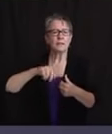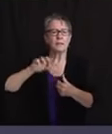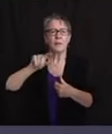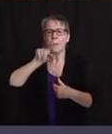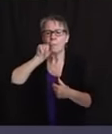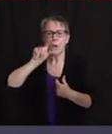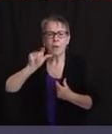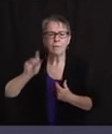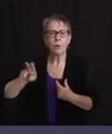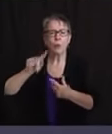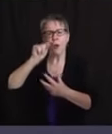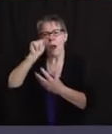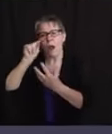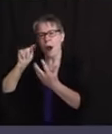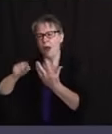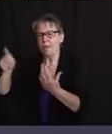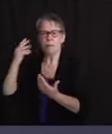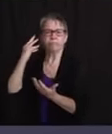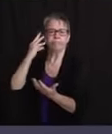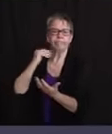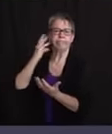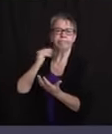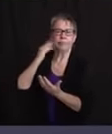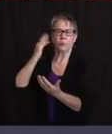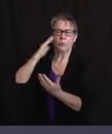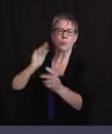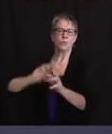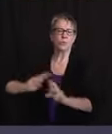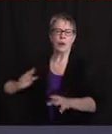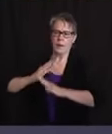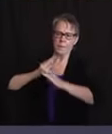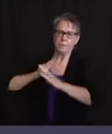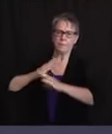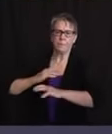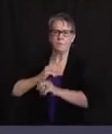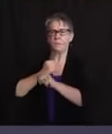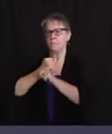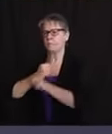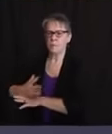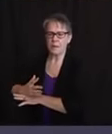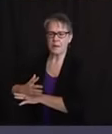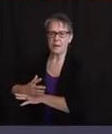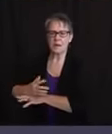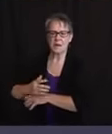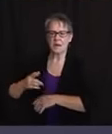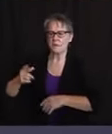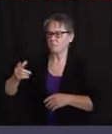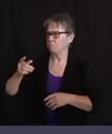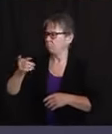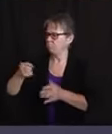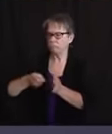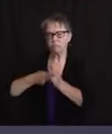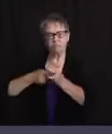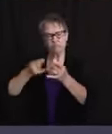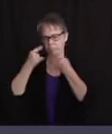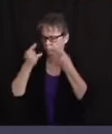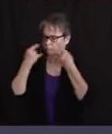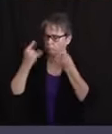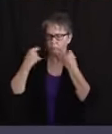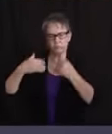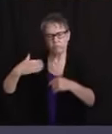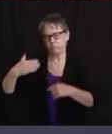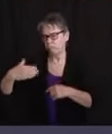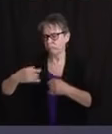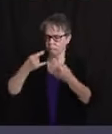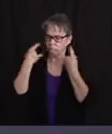you'd see regularly. They learned the hard way. And I say all that to give a shout out. I think the more we cover our